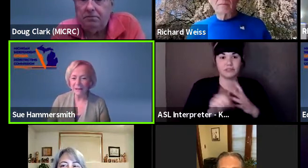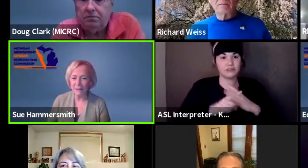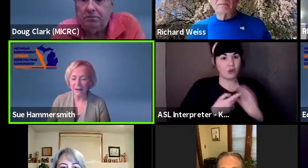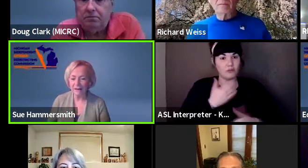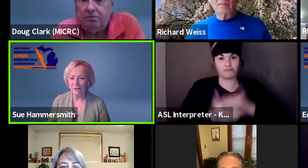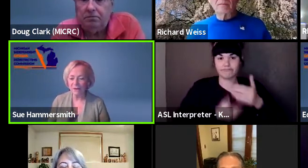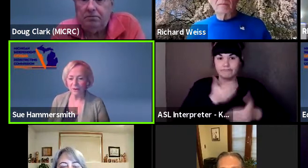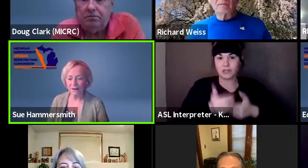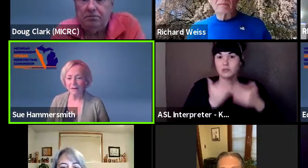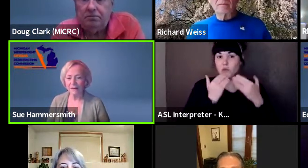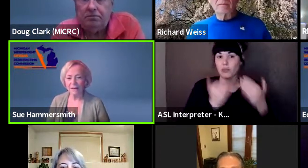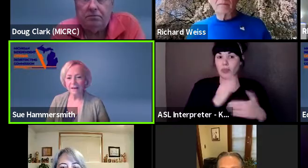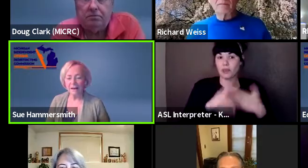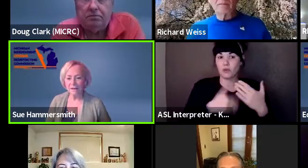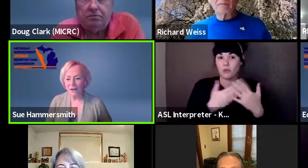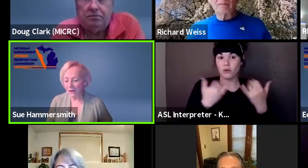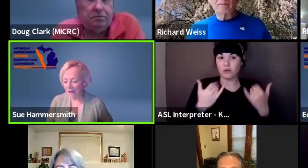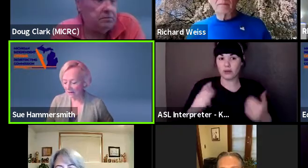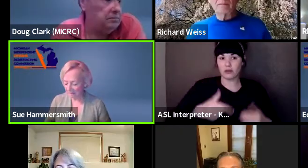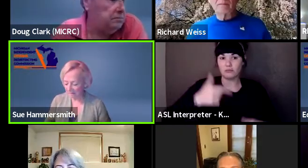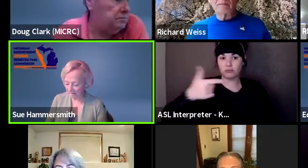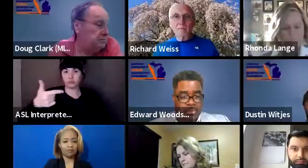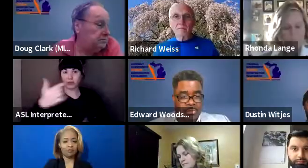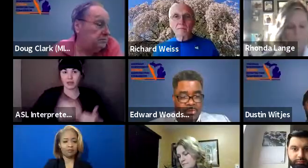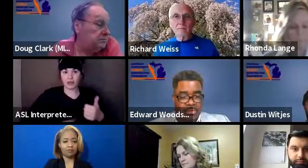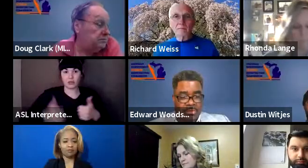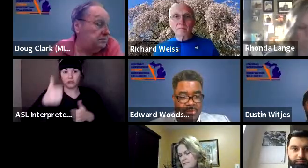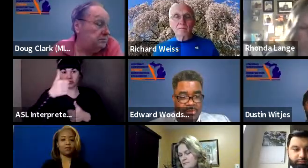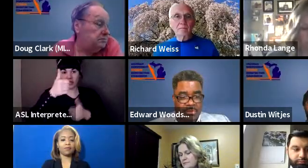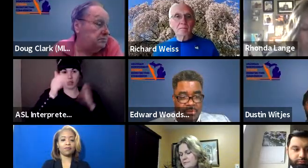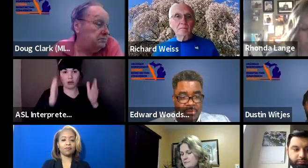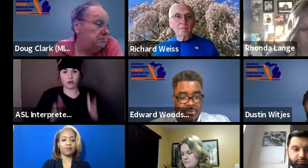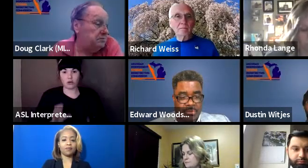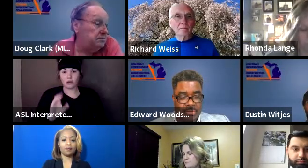I'll send it back to our Chair Kellum.